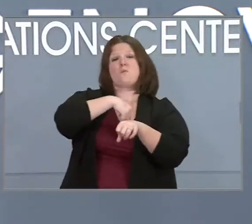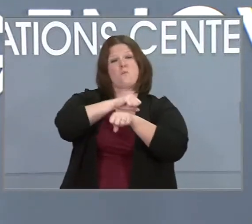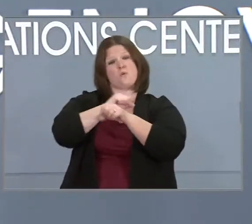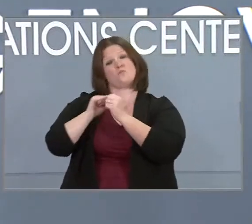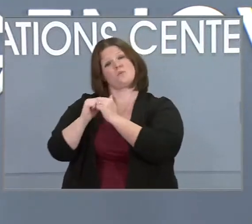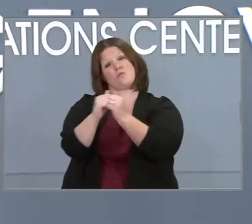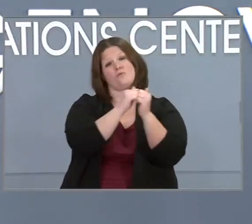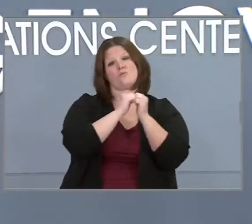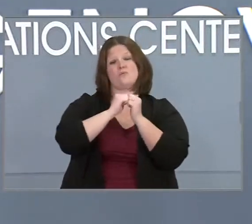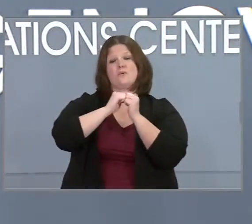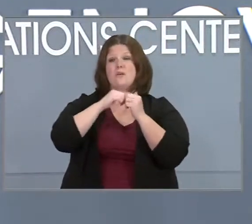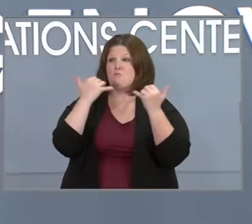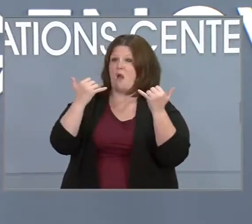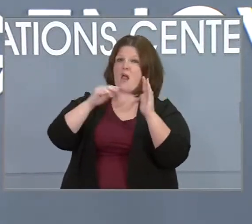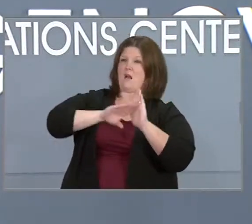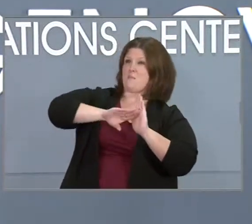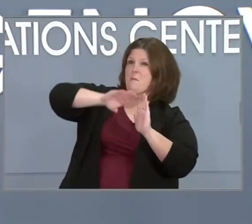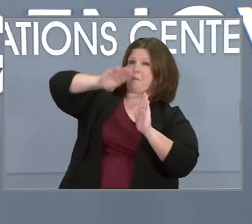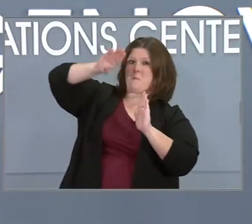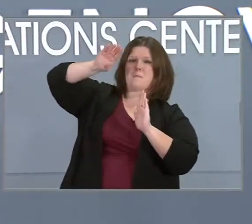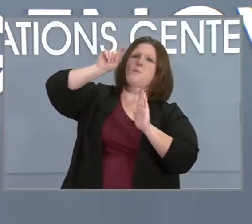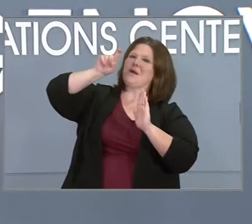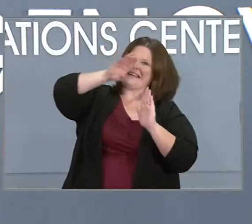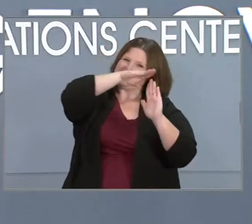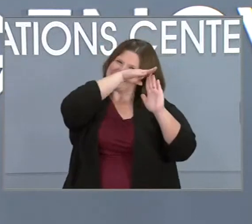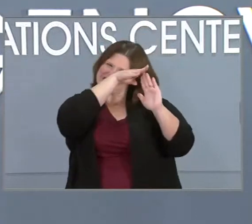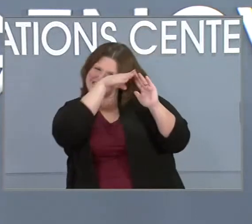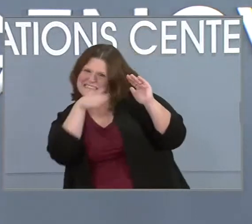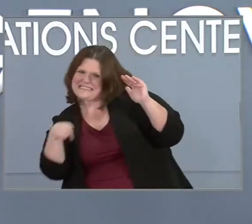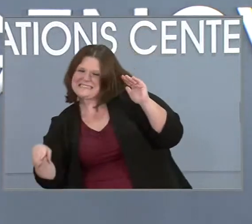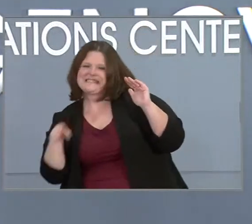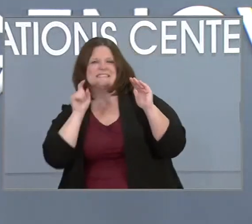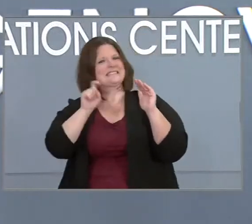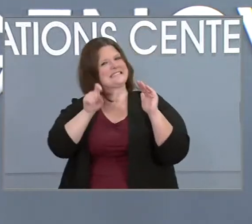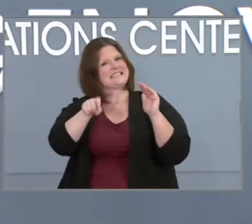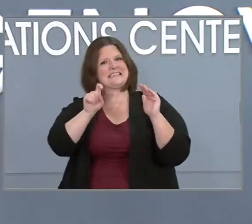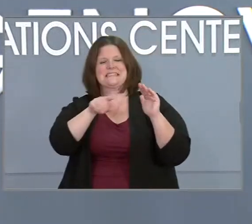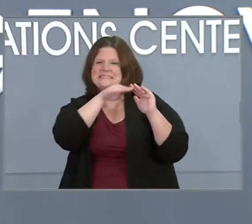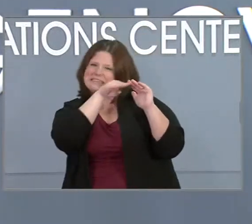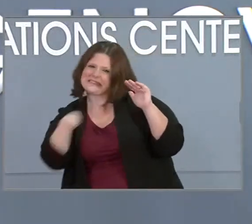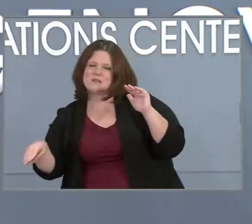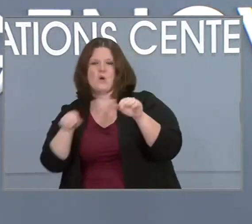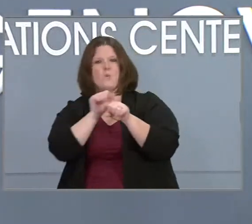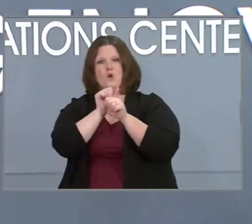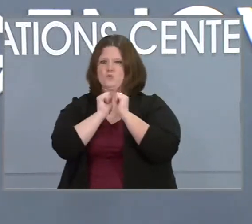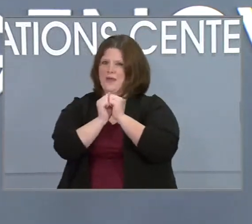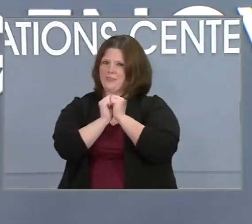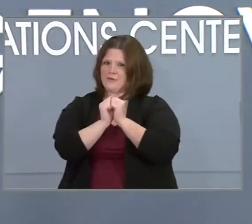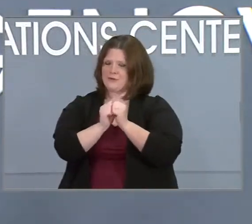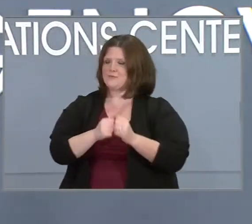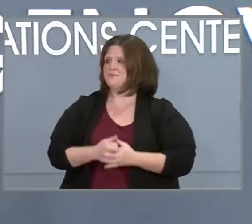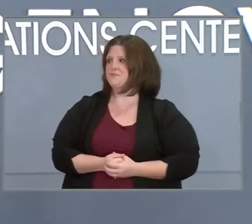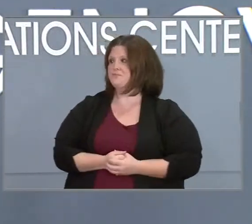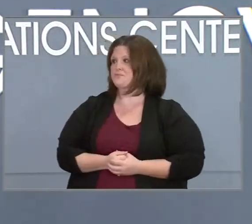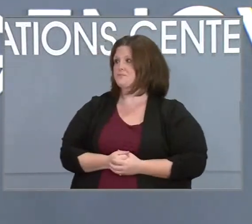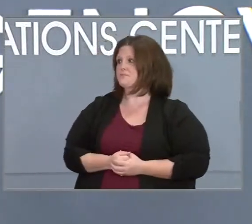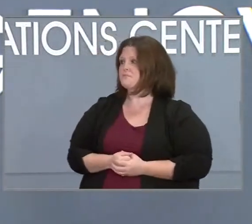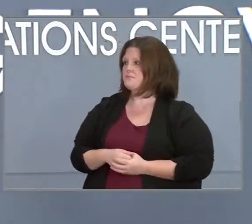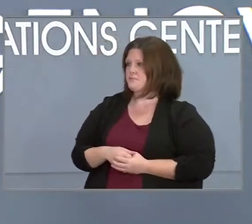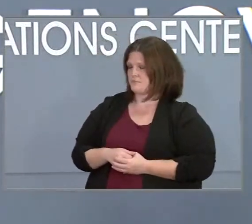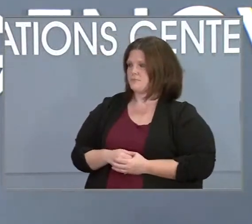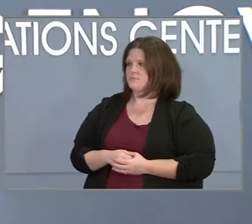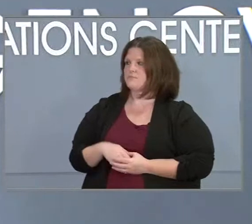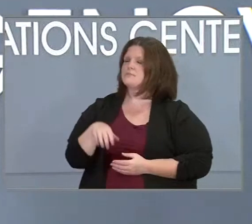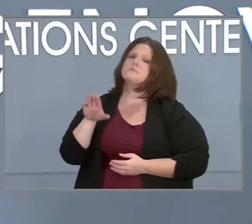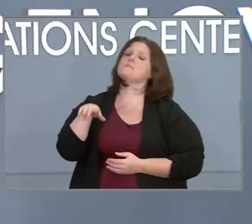of virus down in North Carolina. It's way too high, and we all have to get vaccinated and work together. Thank you. Dr. Cohen,